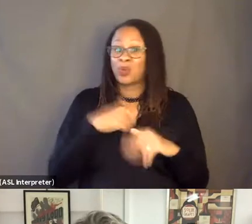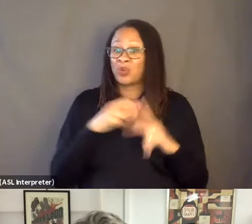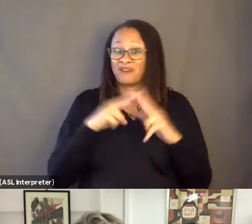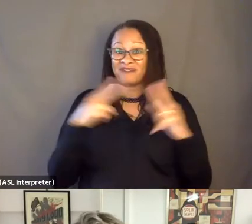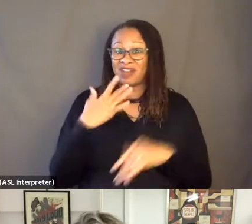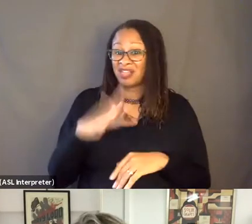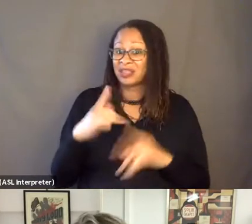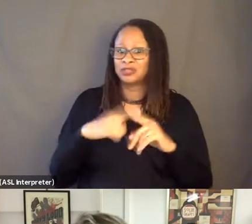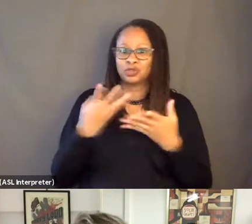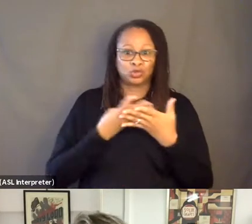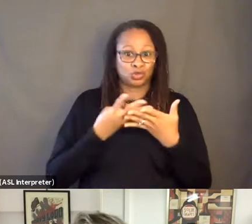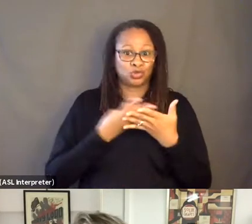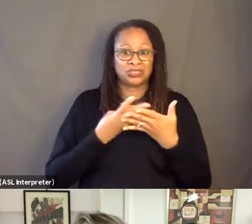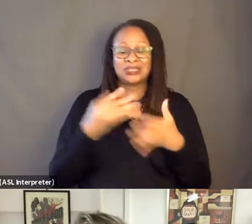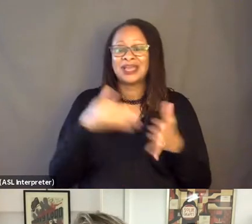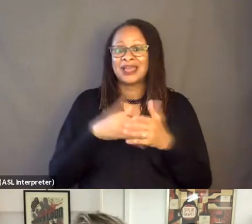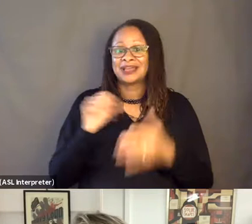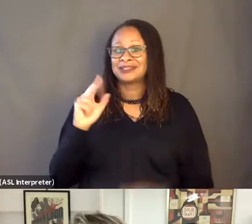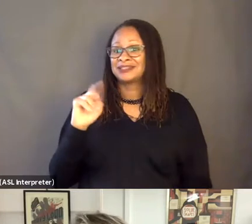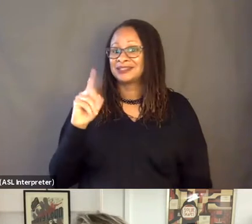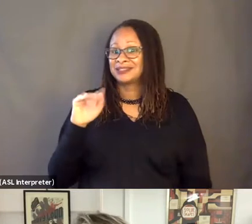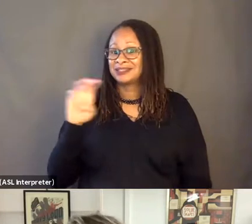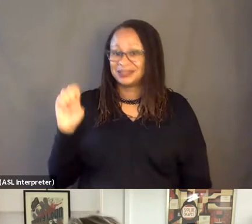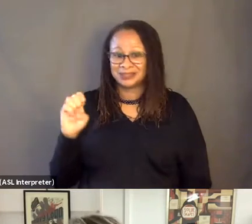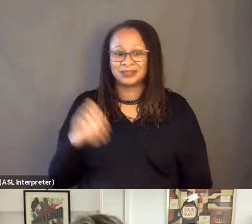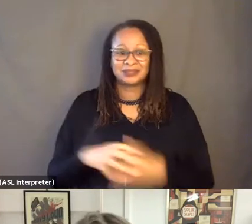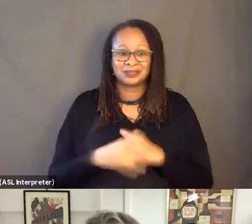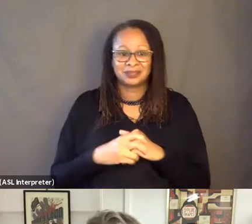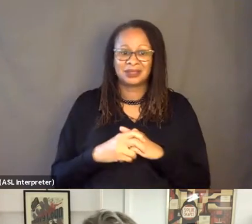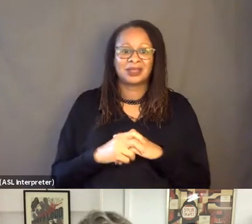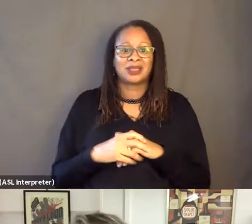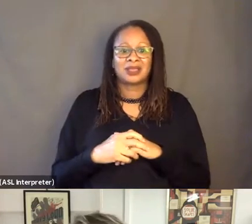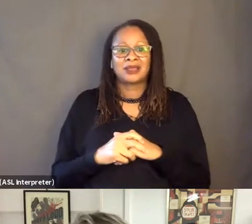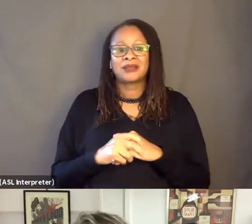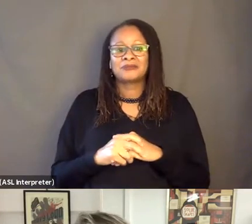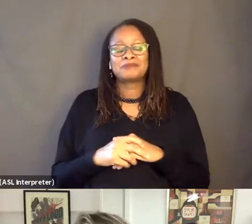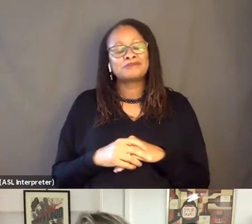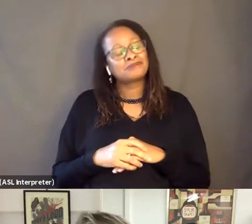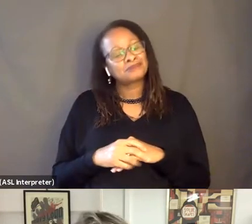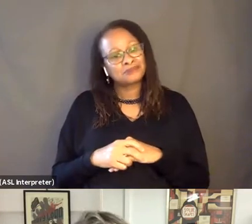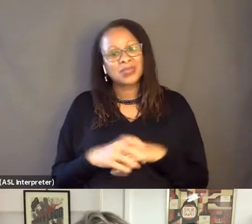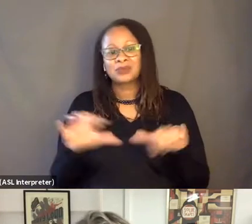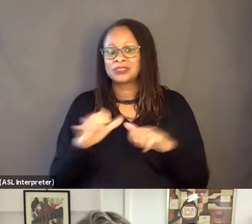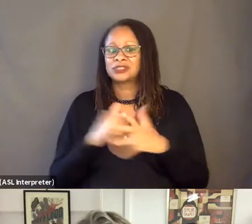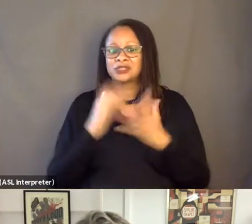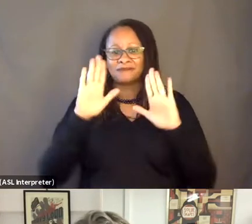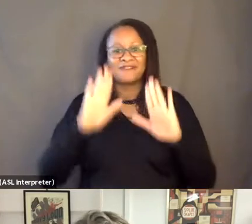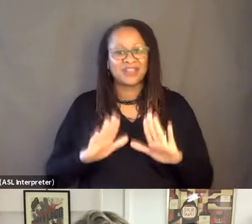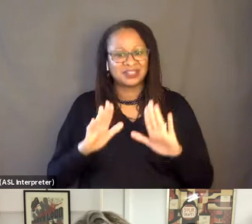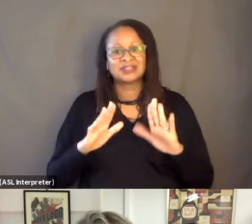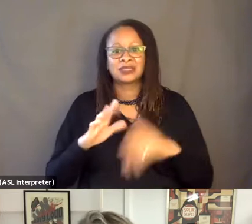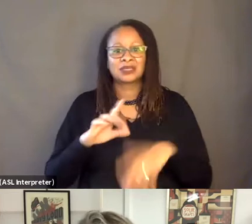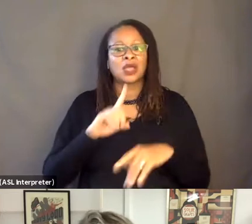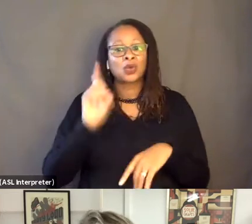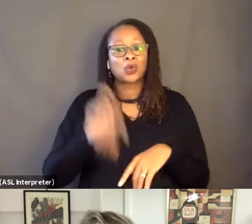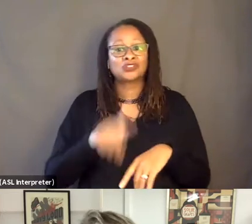you know, that was very exciting and a great launch had for the film. And Ben and Emma from the film came there and did some fantastic kind of Q&As.